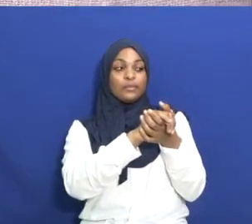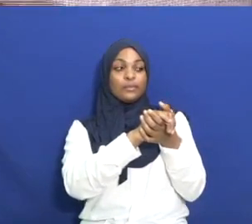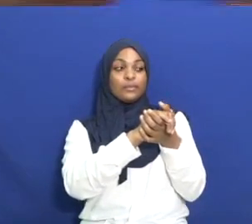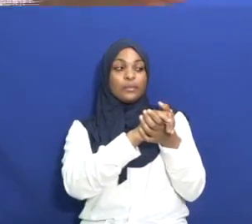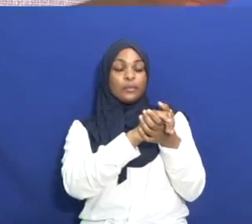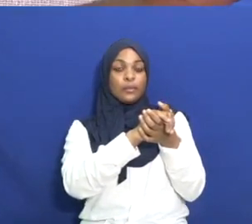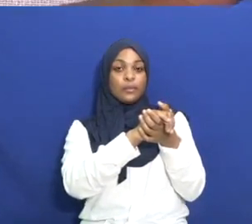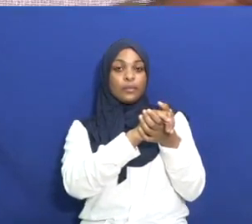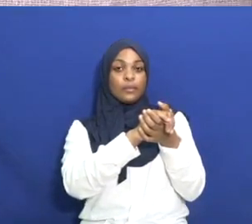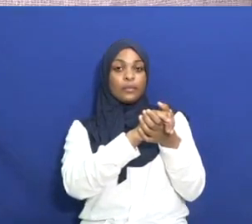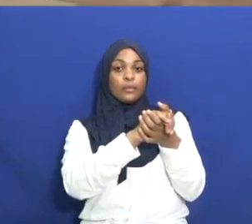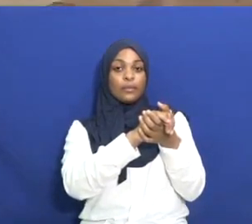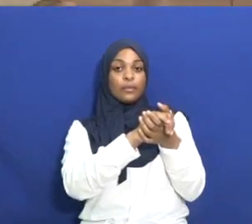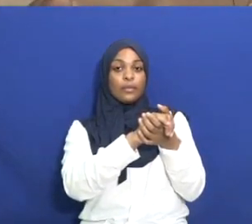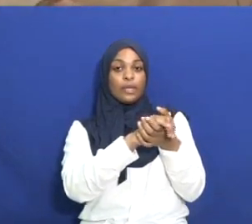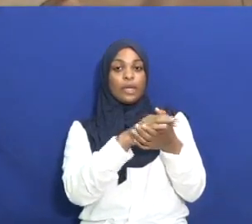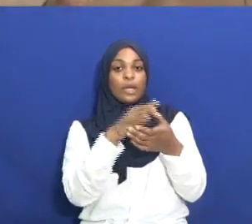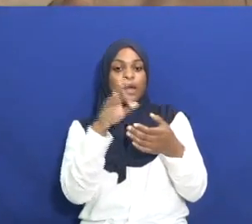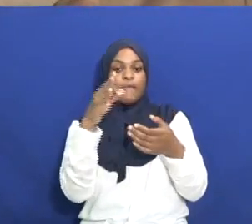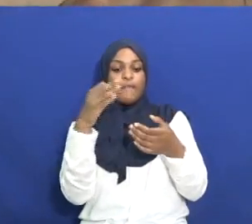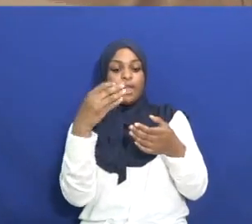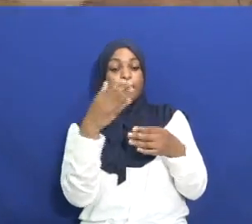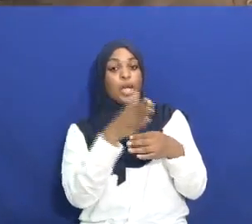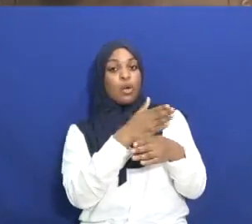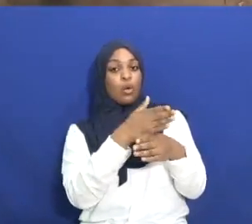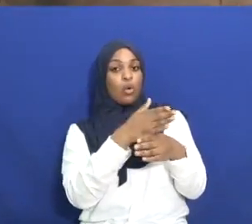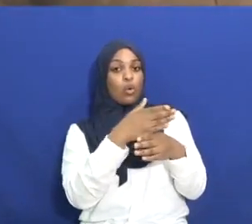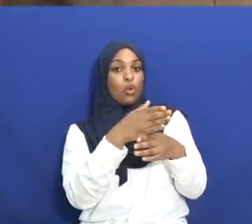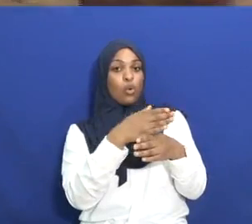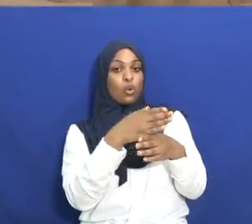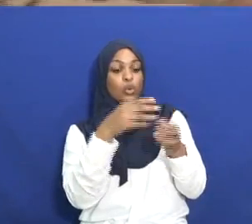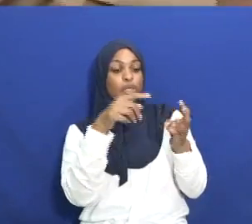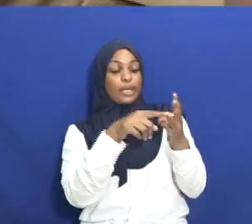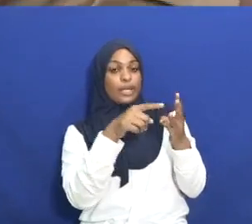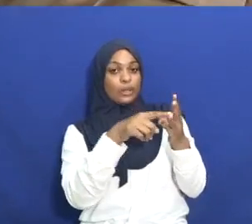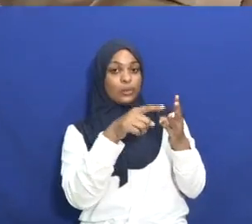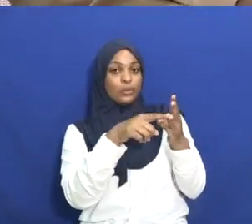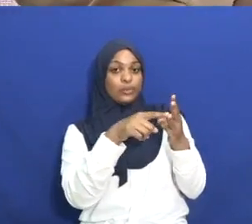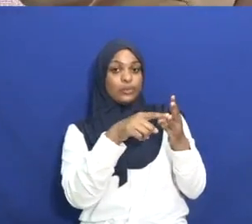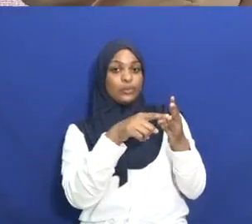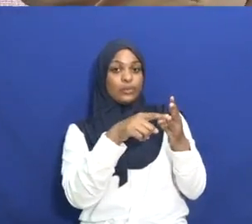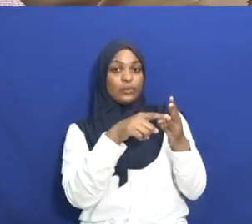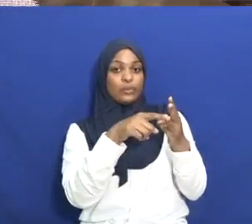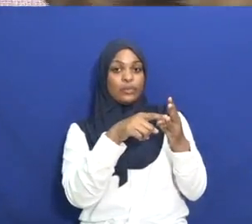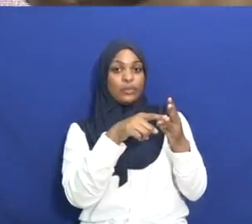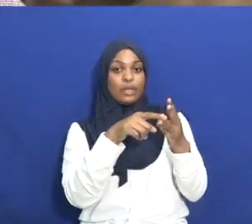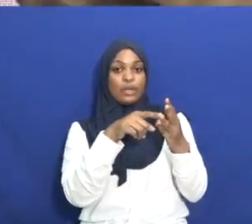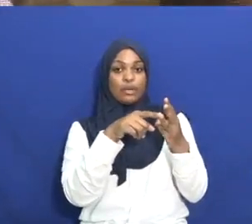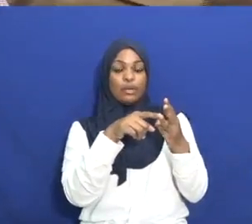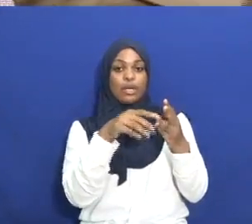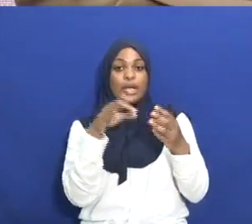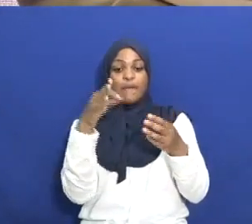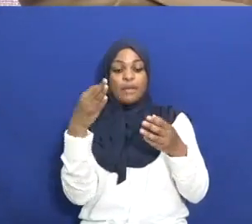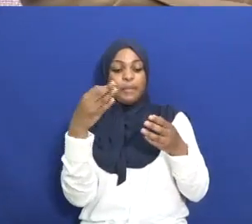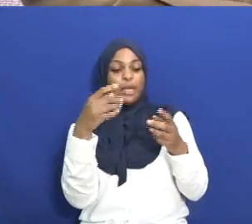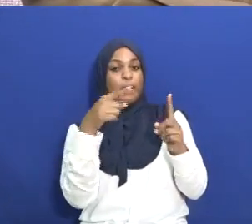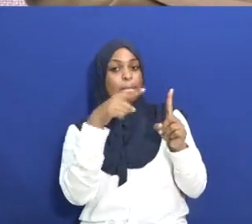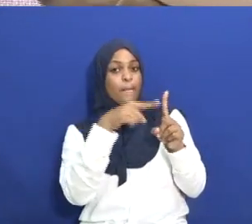What about number 3 here? What is base and exponent? Can you tell